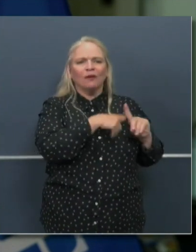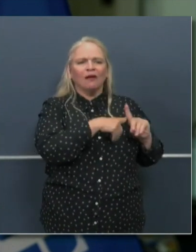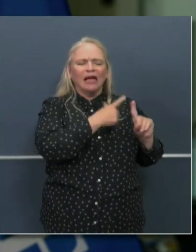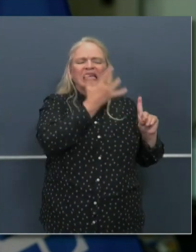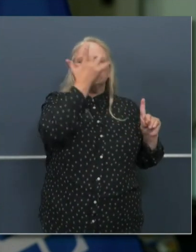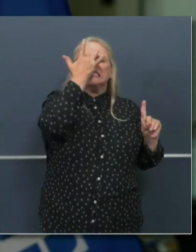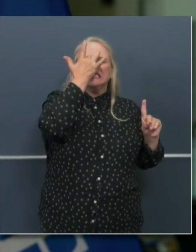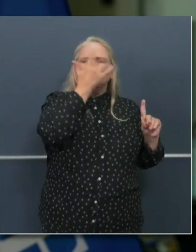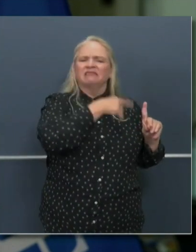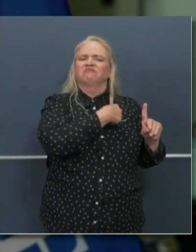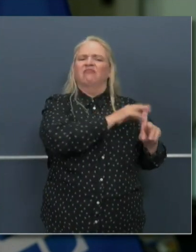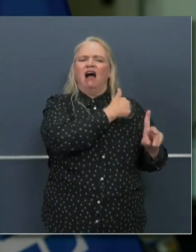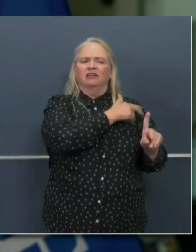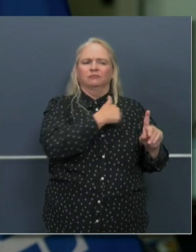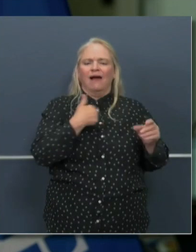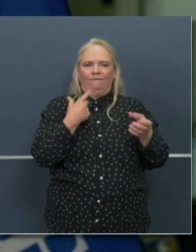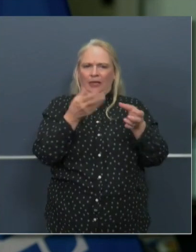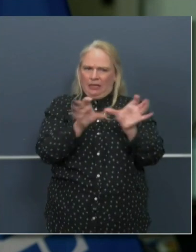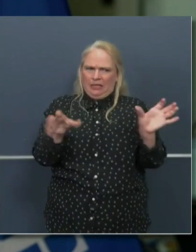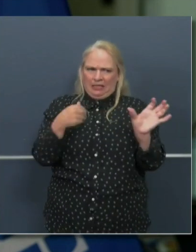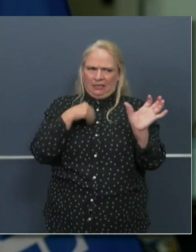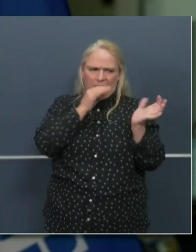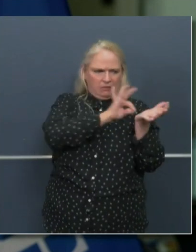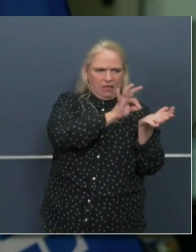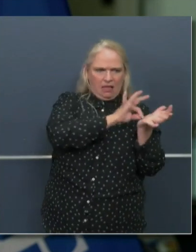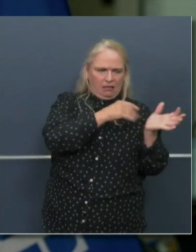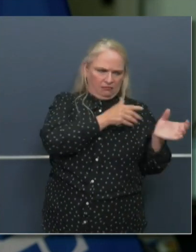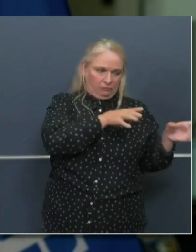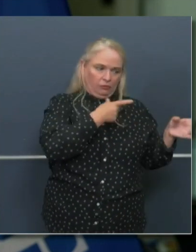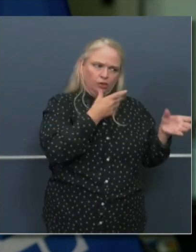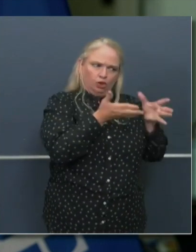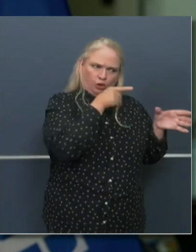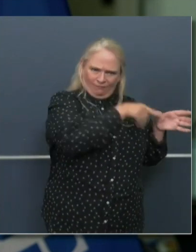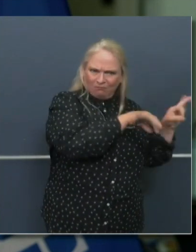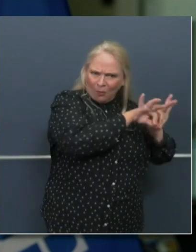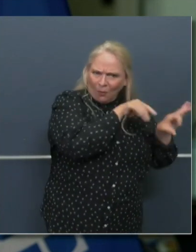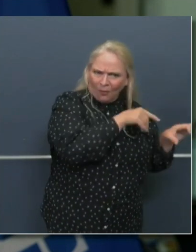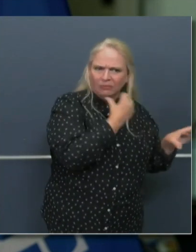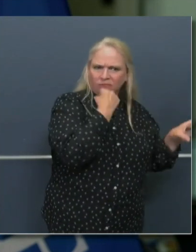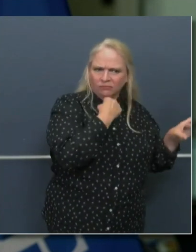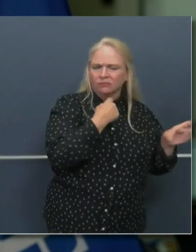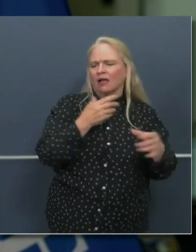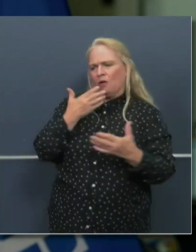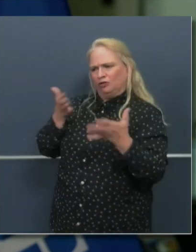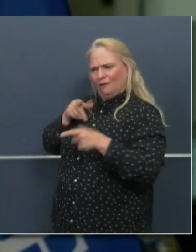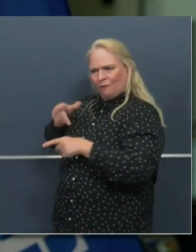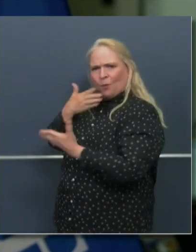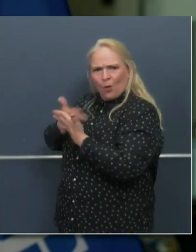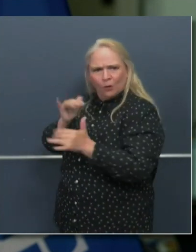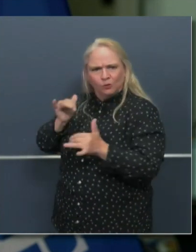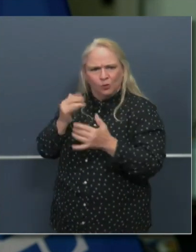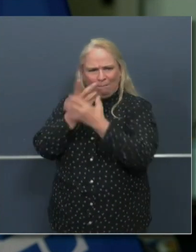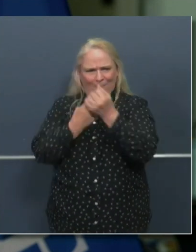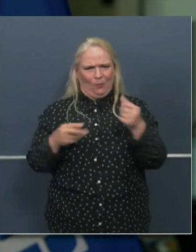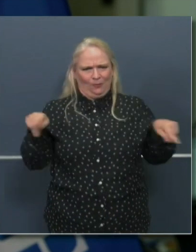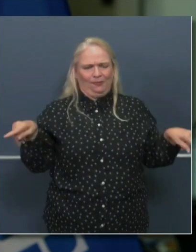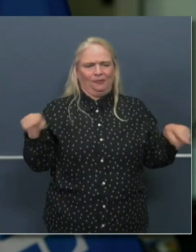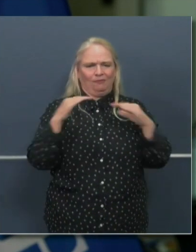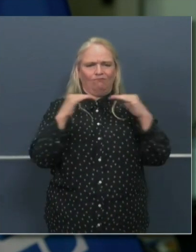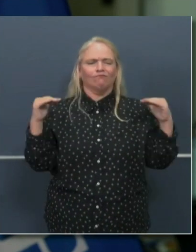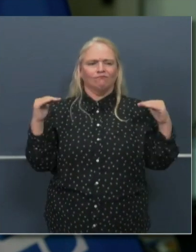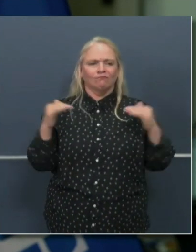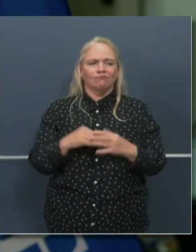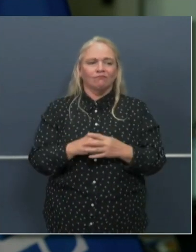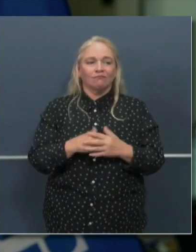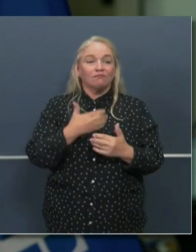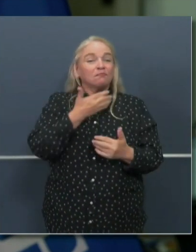so the last point, and it's the point you've been hearing, but I really want to thank each and every one of you. The best way that we can